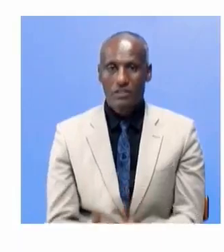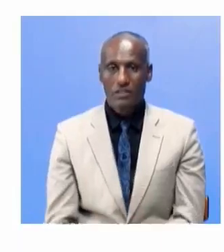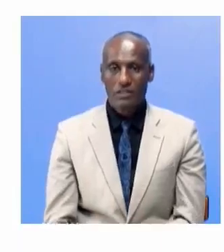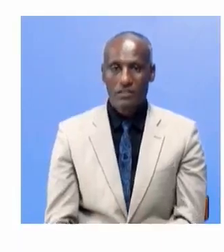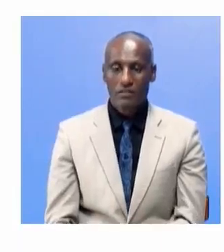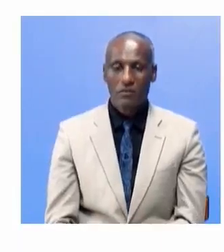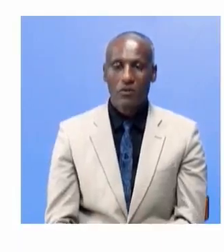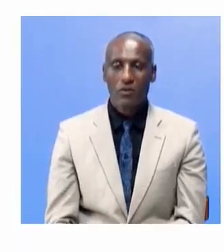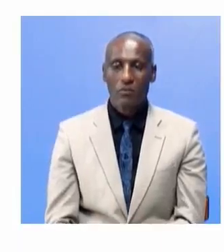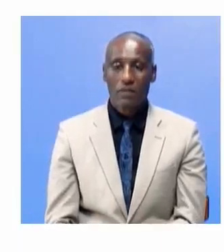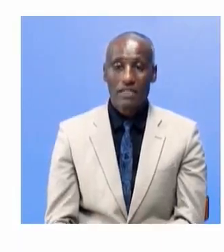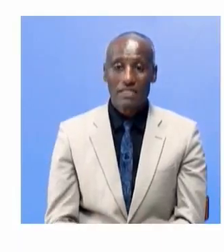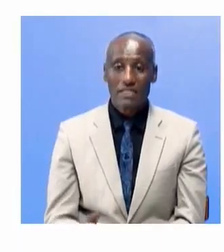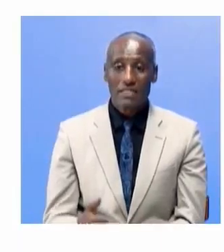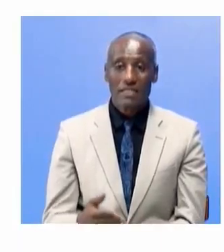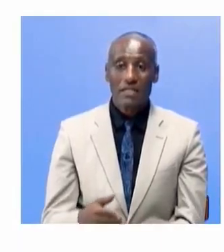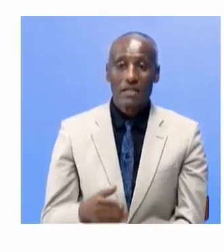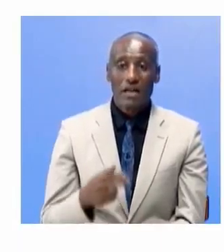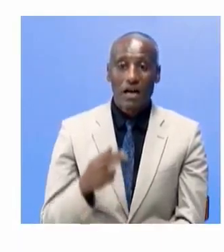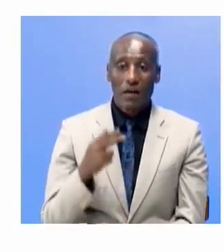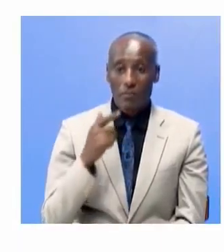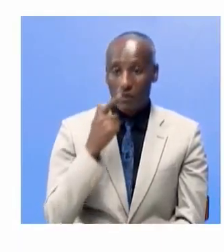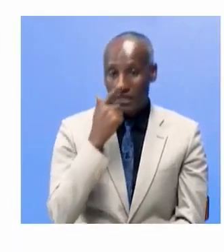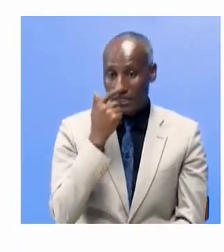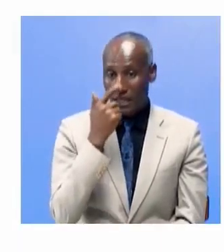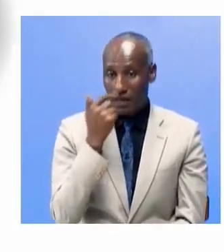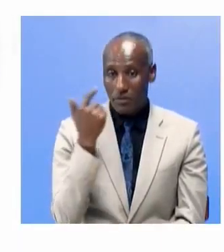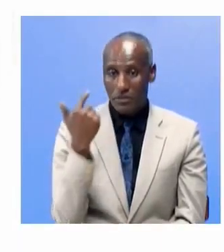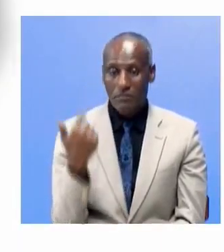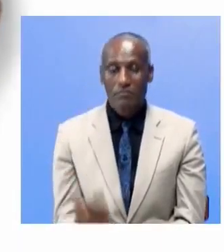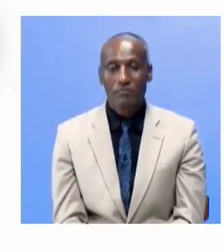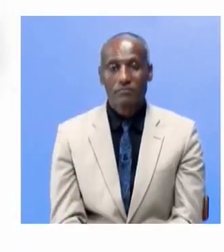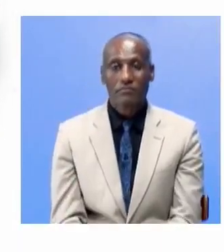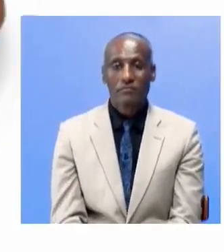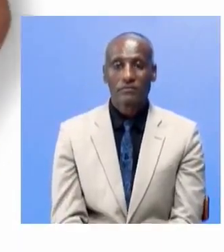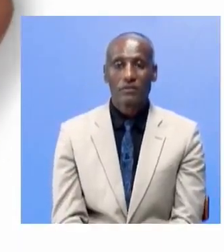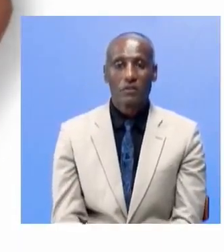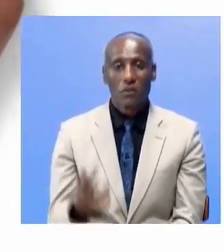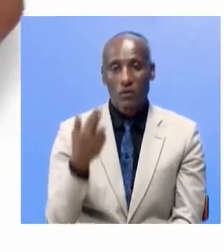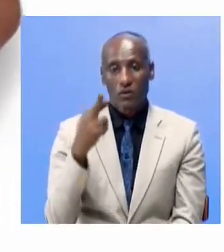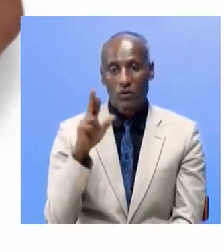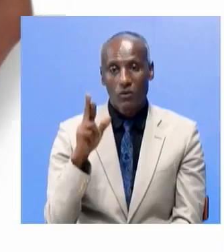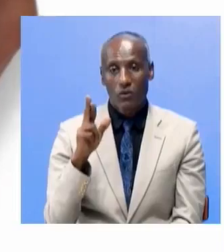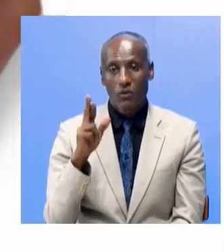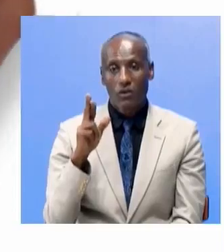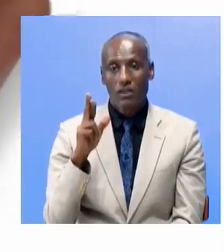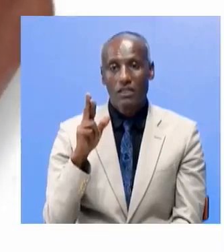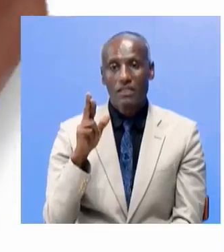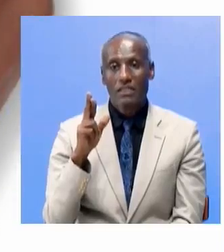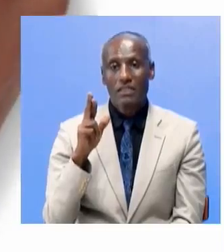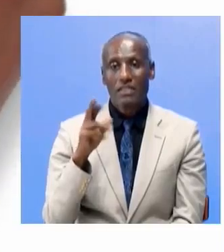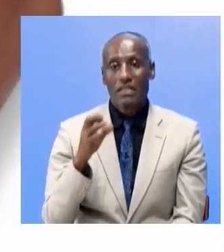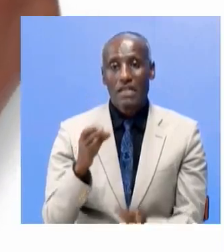Past habits, not ability, past habits or steps